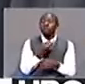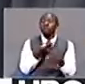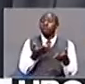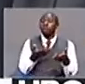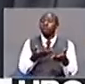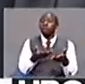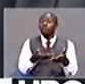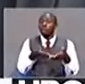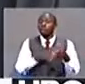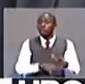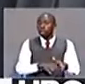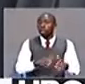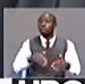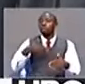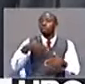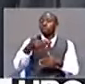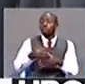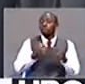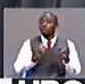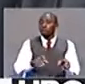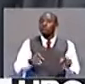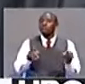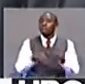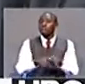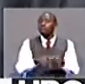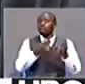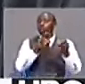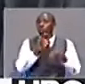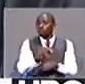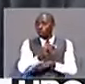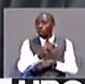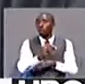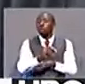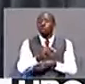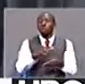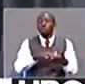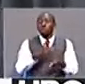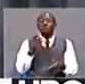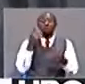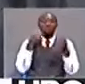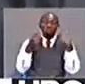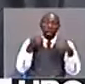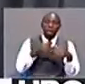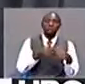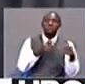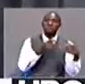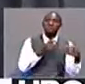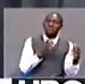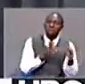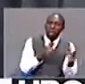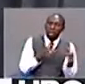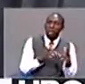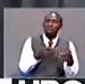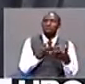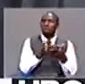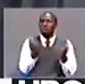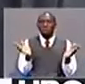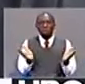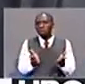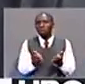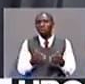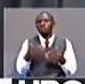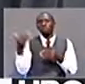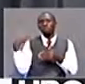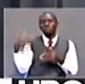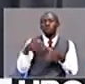shall be no more. Neither shall there be mourning, nor crying, nor pain anymore. For the former